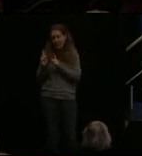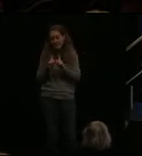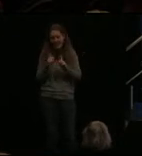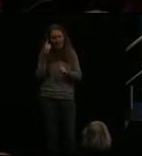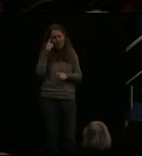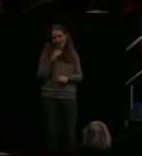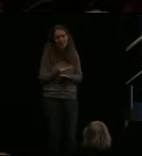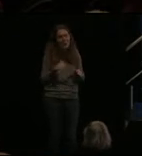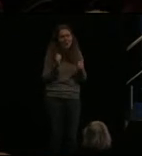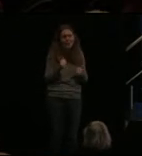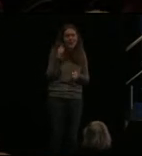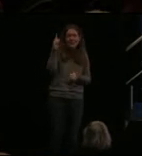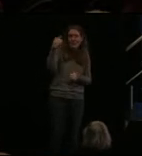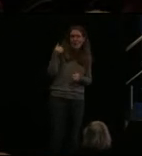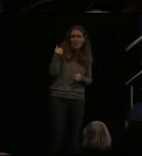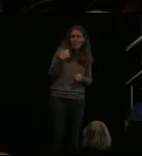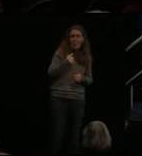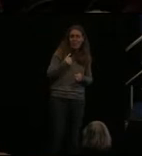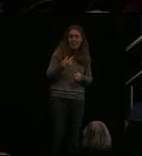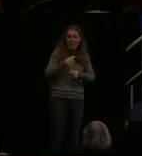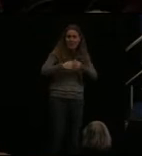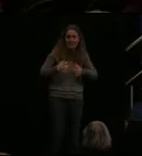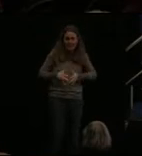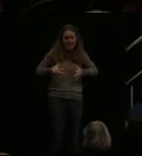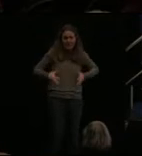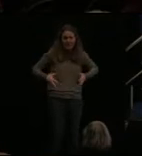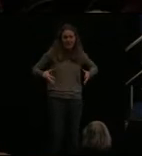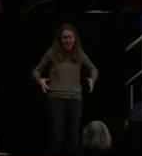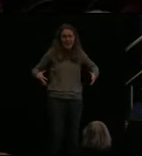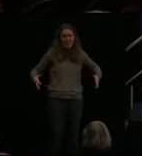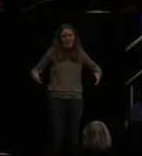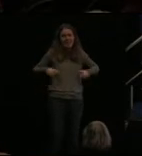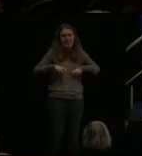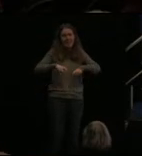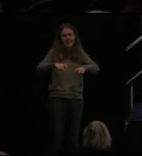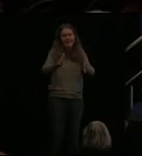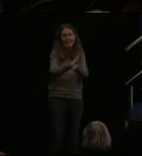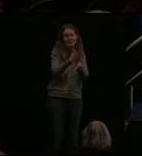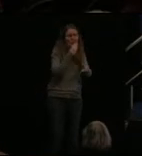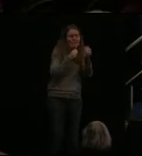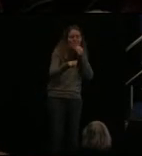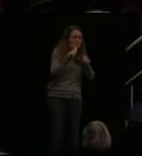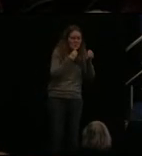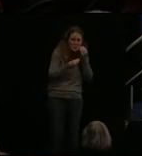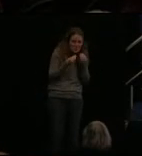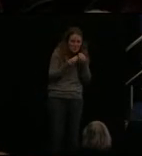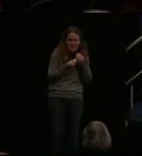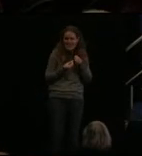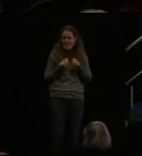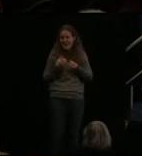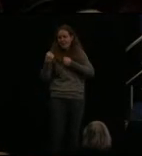good. God's not called me to get bigger and bigger and bigger and just continue to enjoy food and go out running feeling I'm